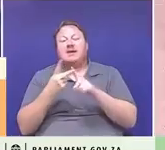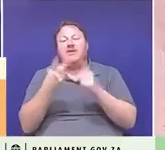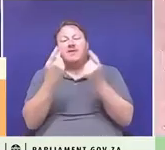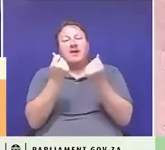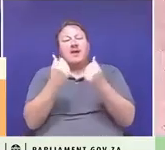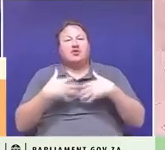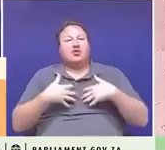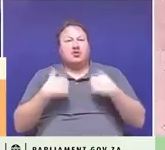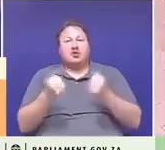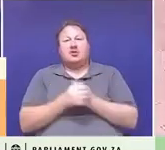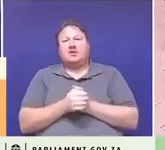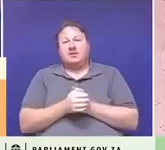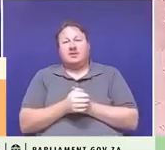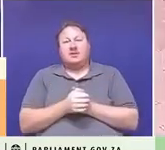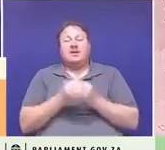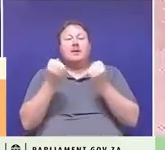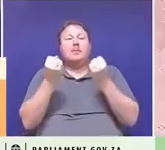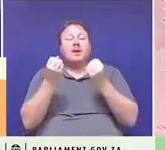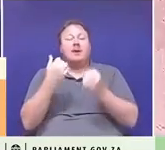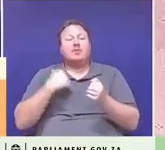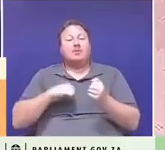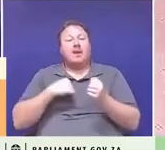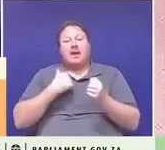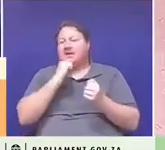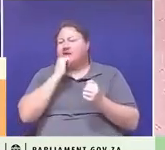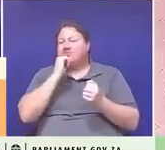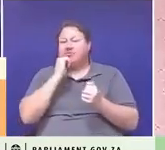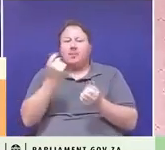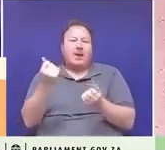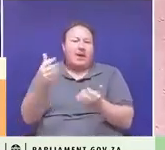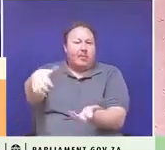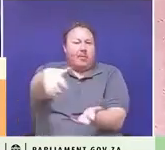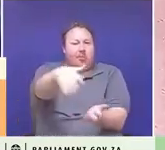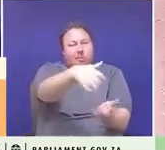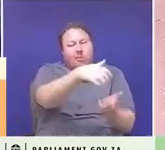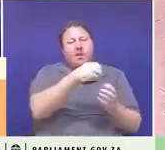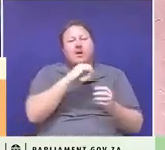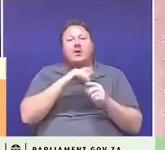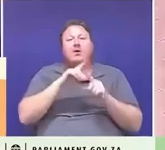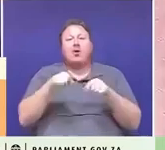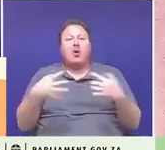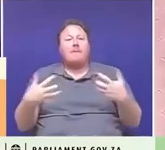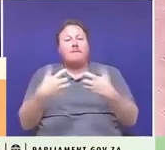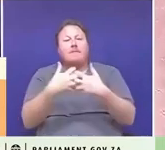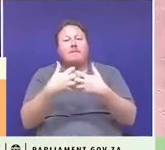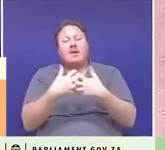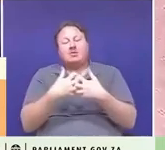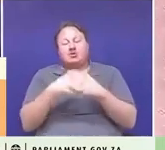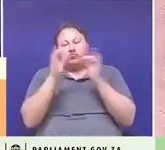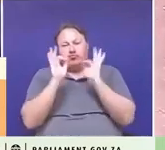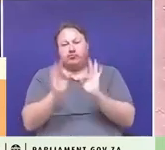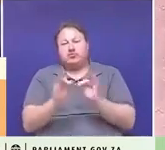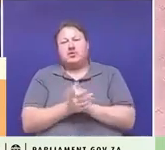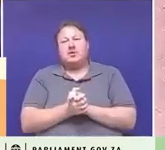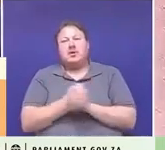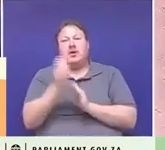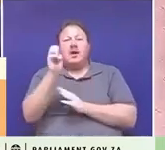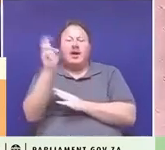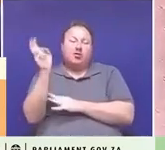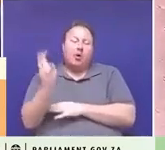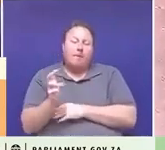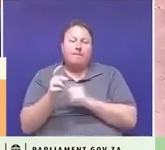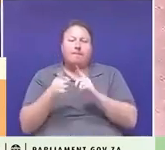are unable to collect revenue and therefore cannot meet obligations to service providers such as